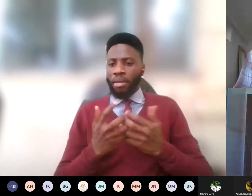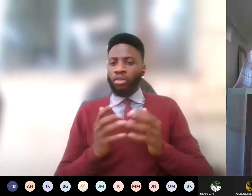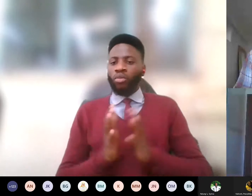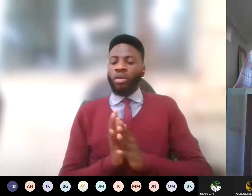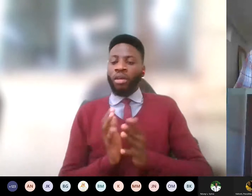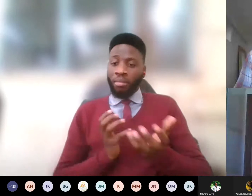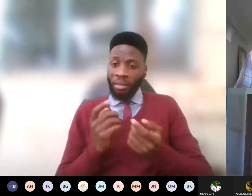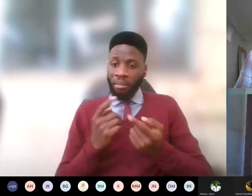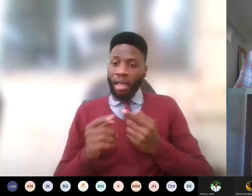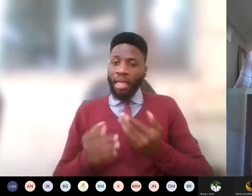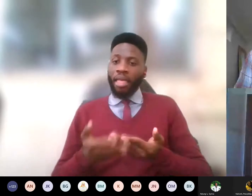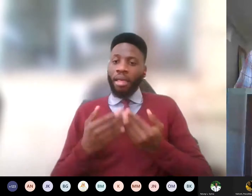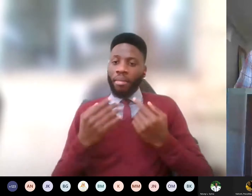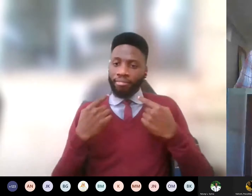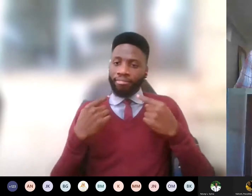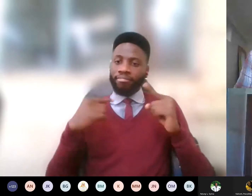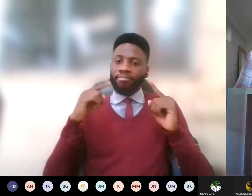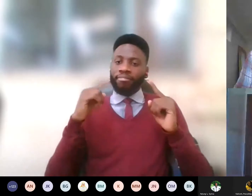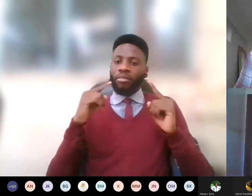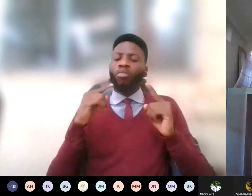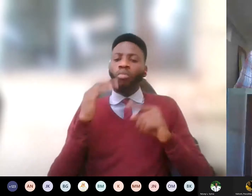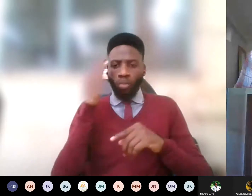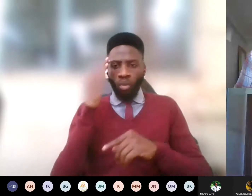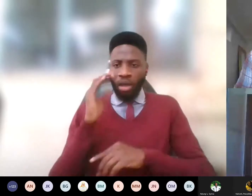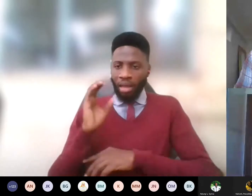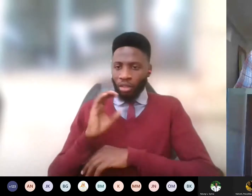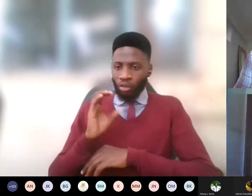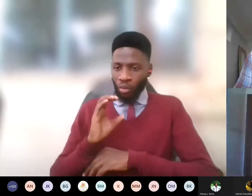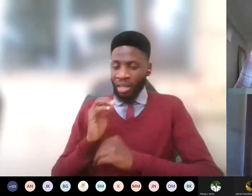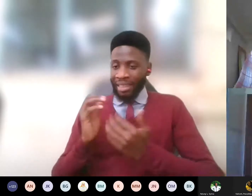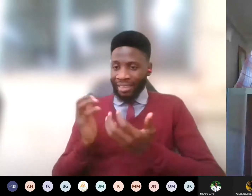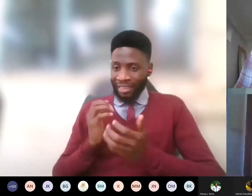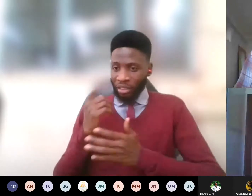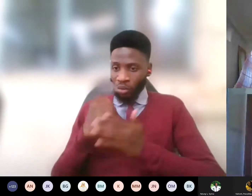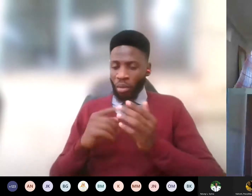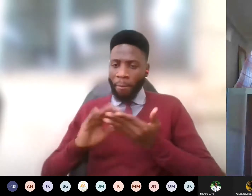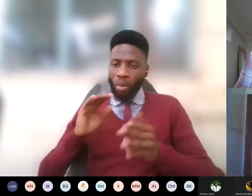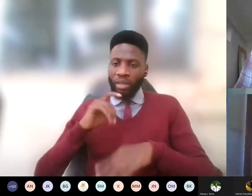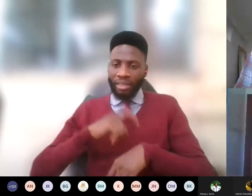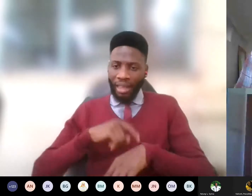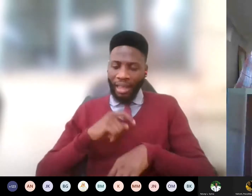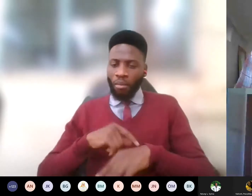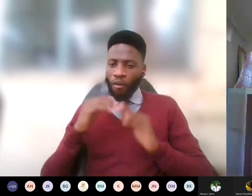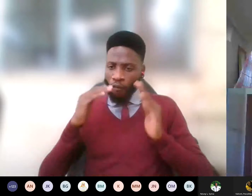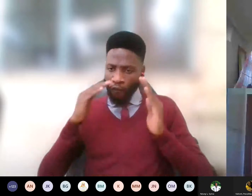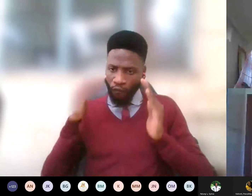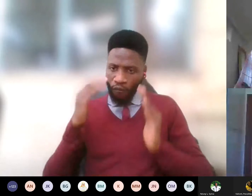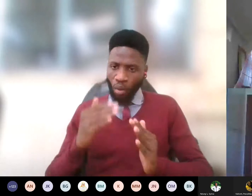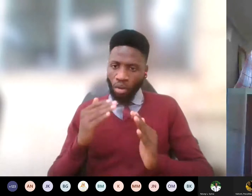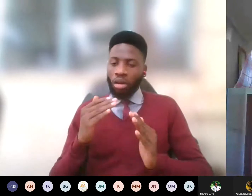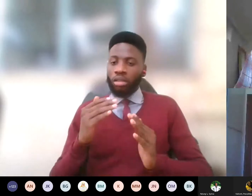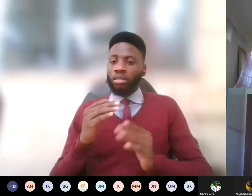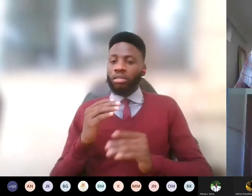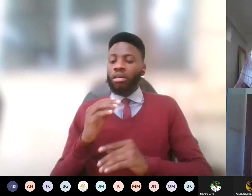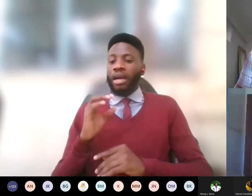For those who know Julius Yego was the first Kenyan athlete to